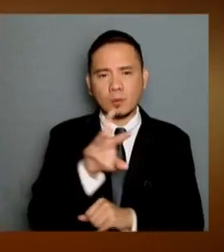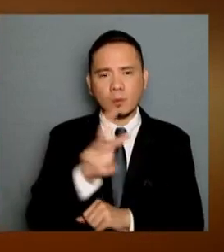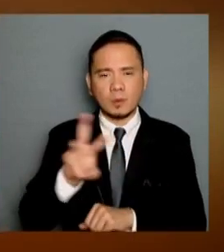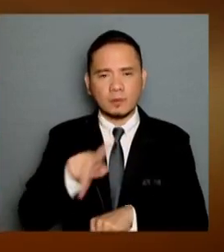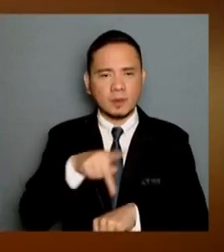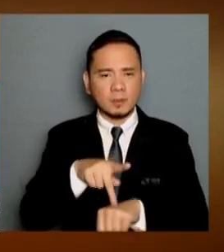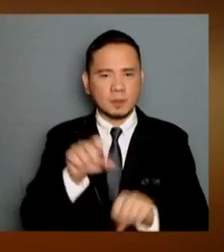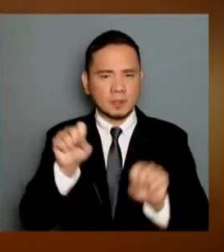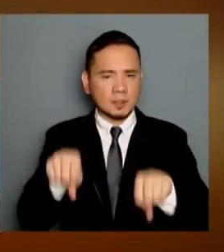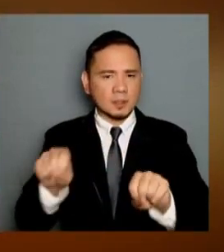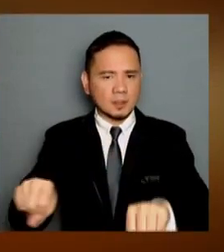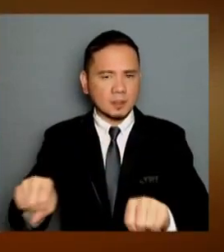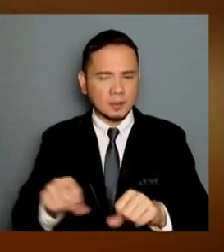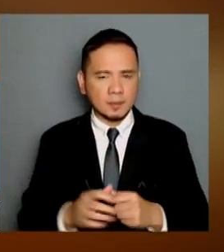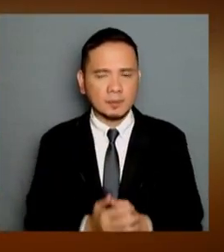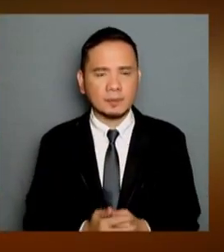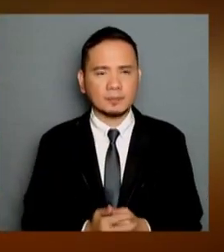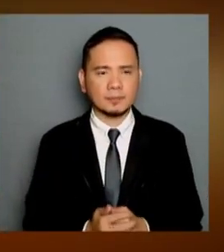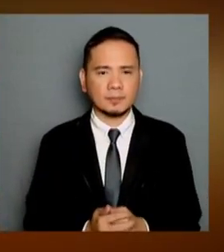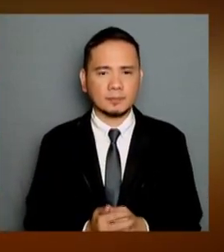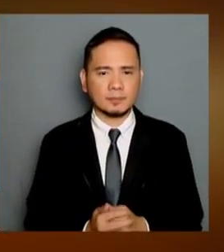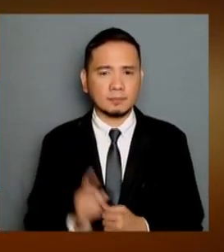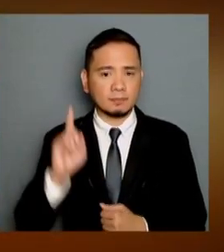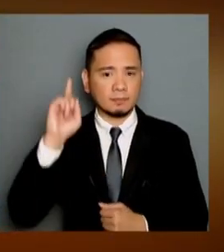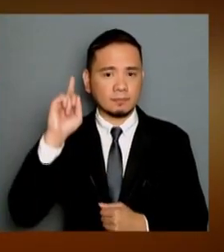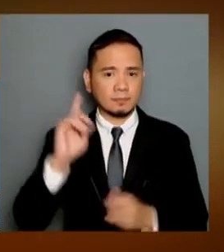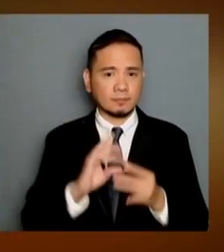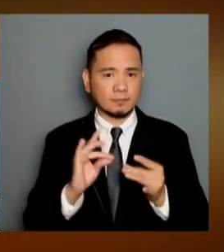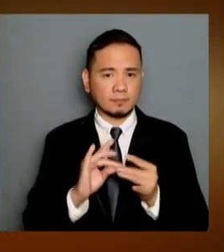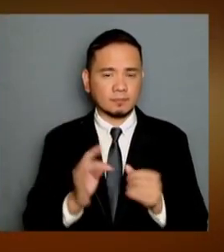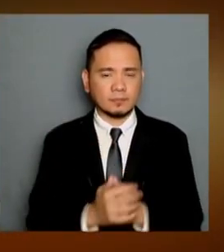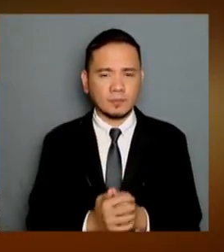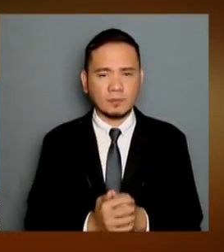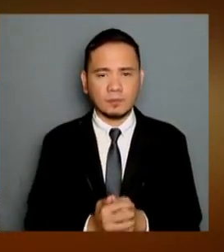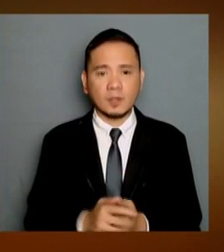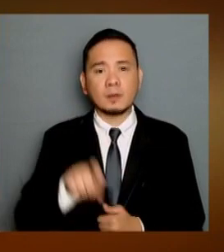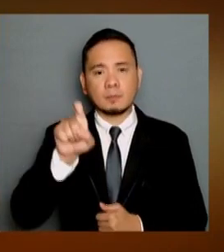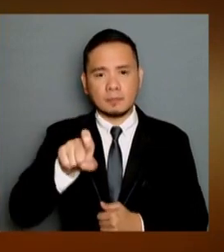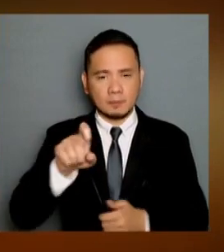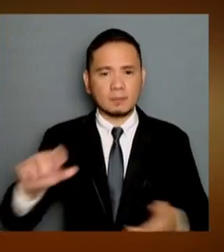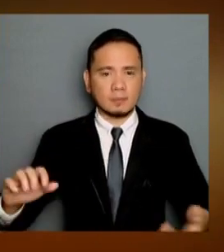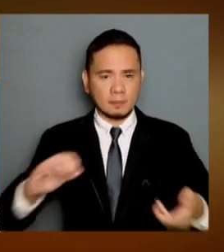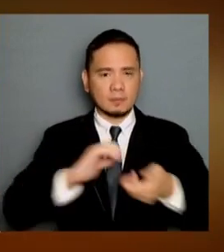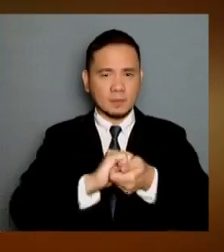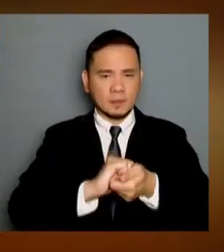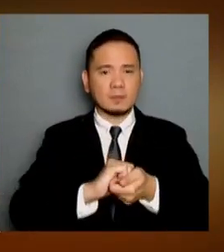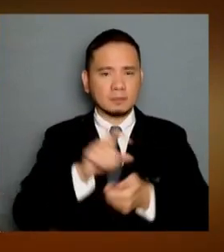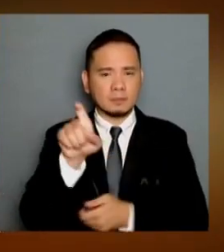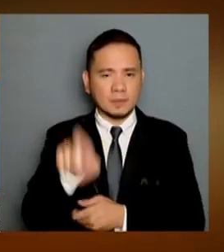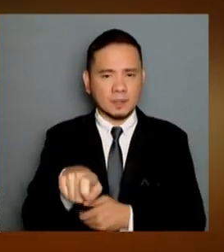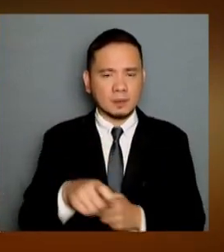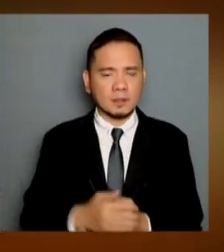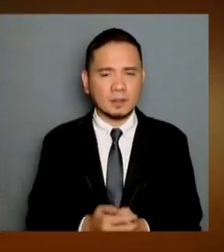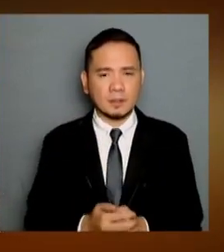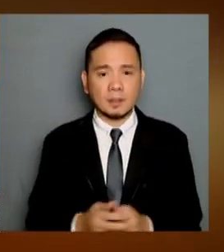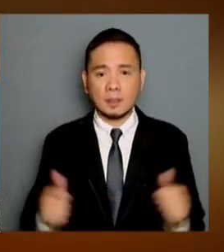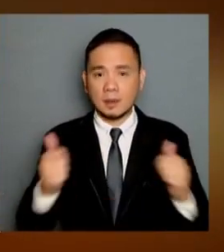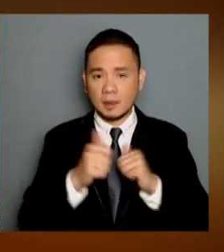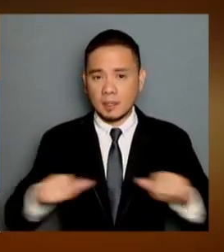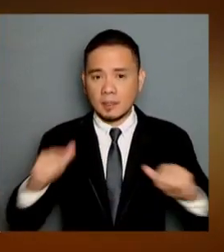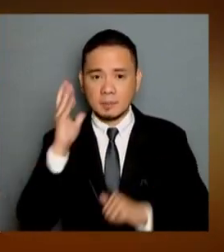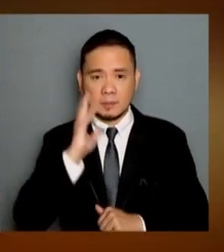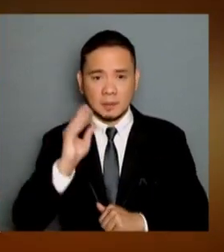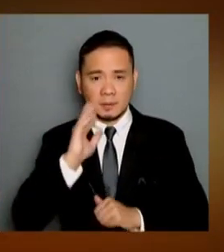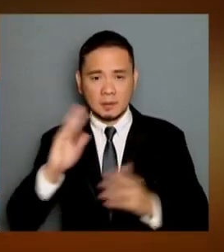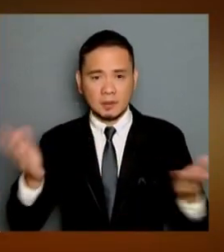We said that we should come into partnership so that whatever experience we in the Philippines have, we can